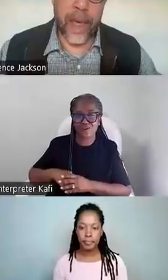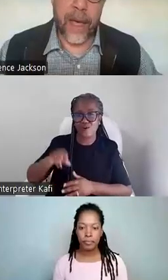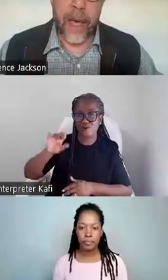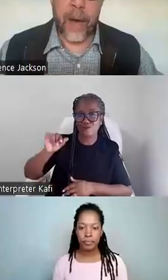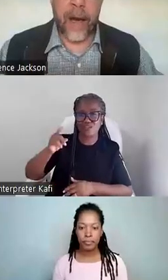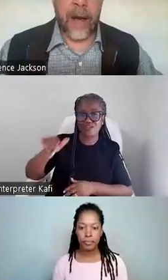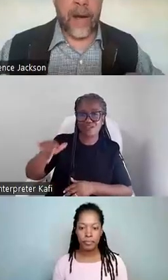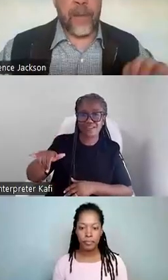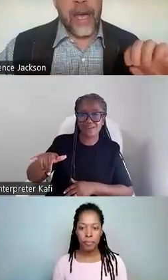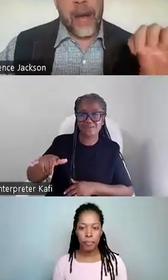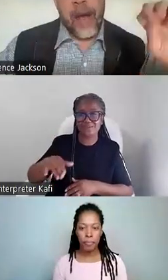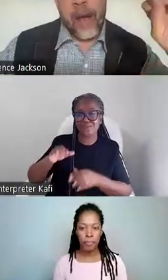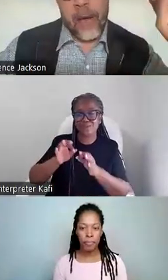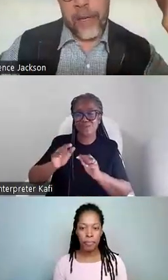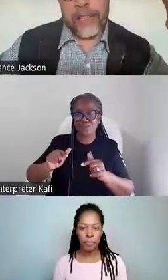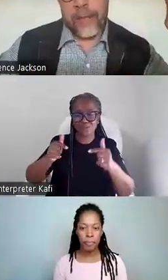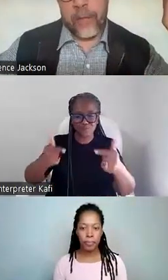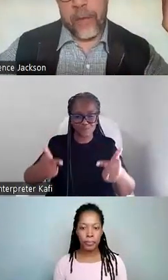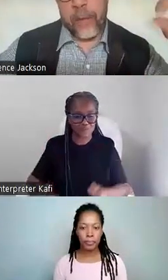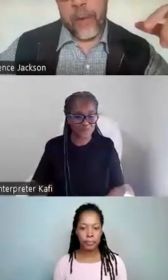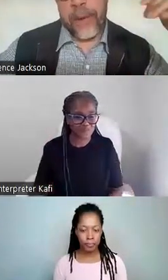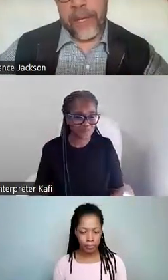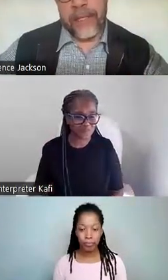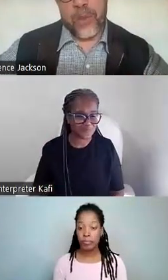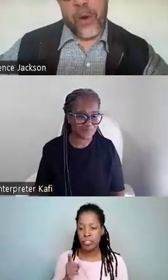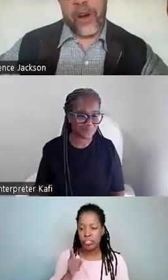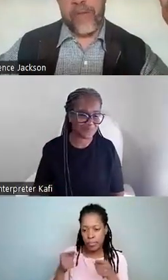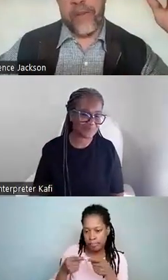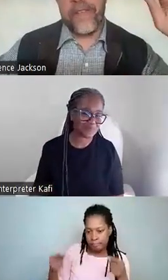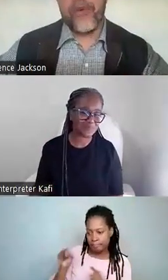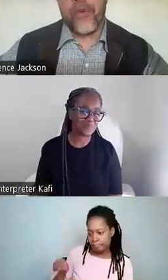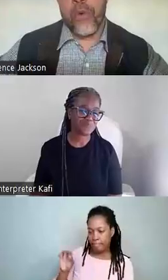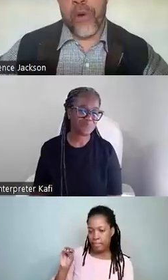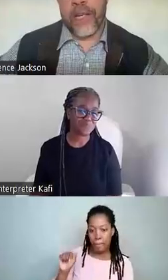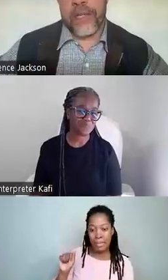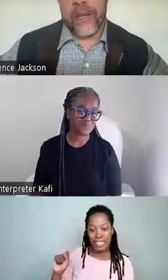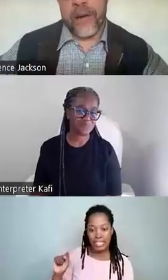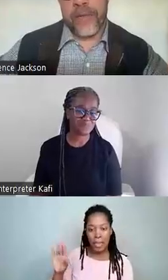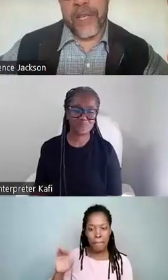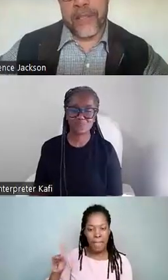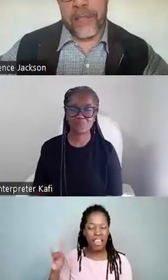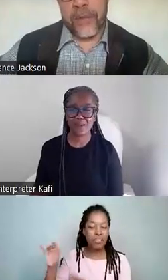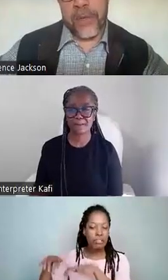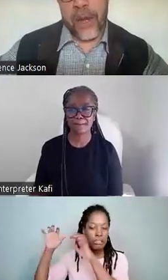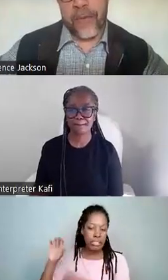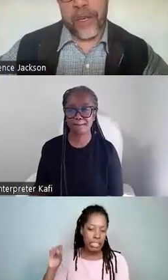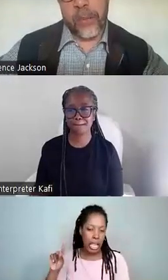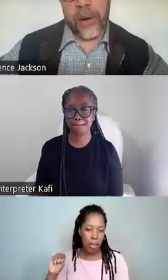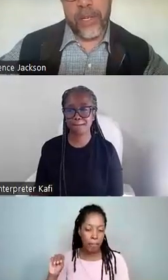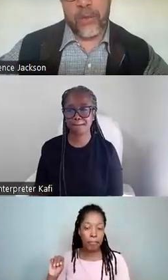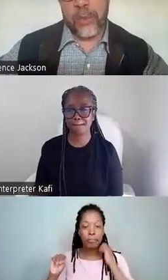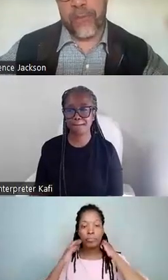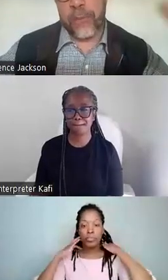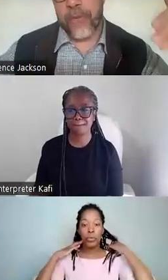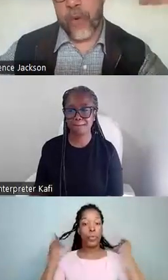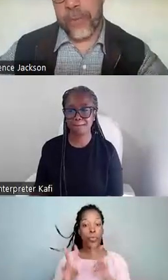Stadium. Um, but the place where the funeral rites of destitute African